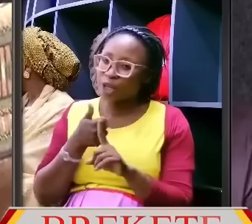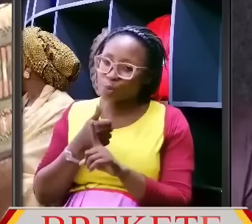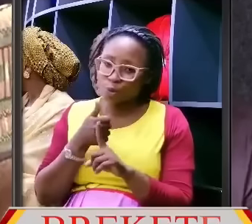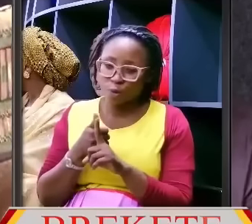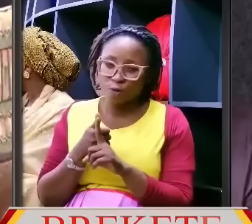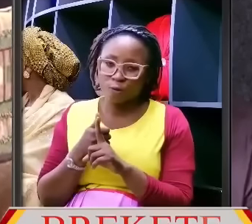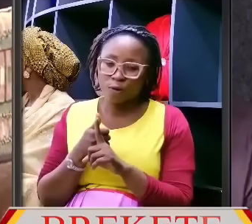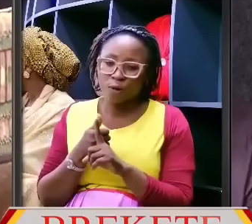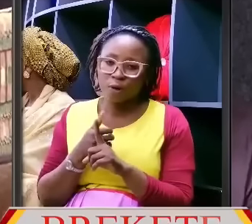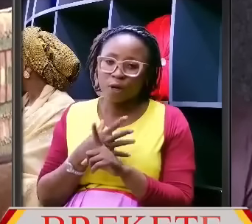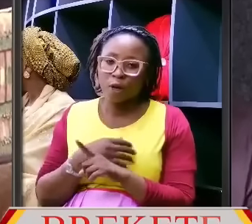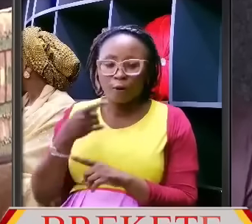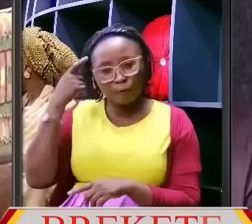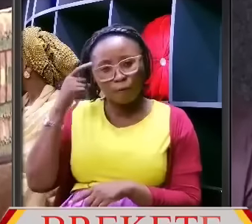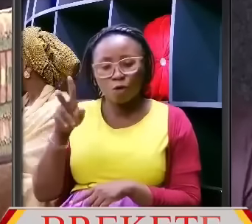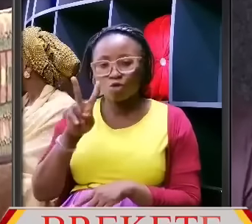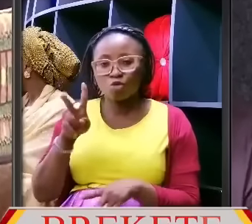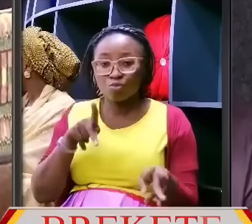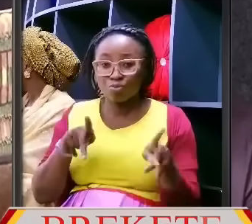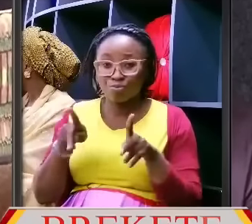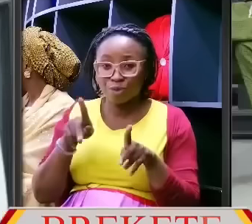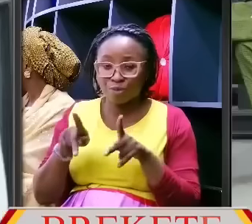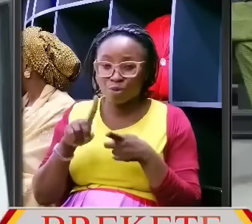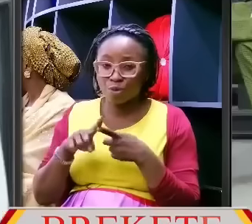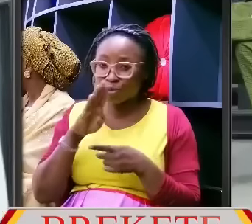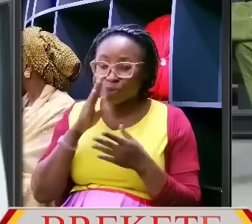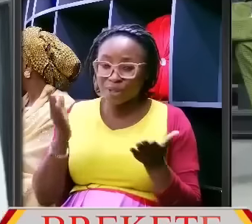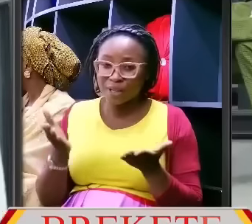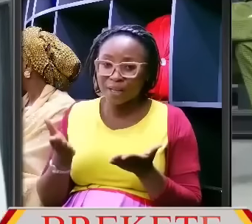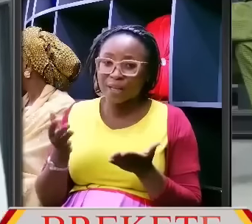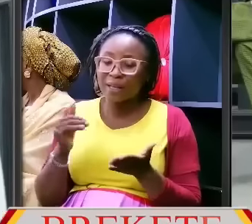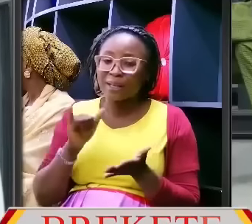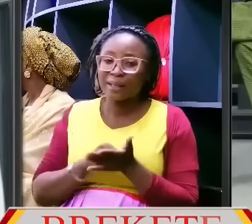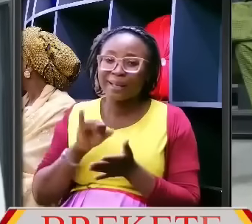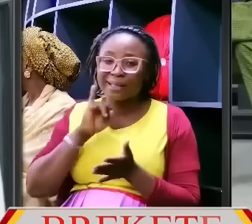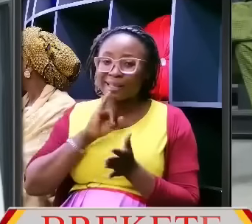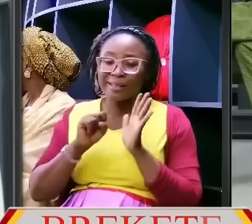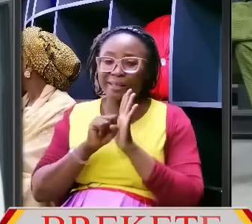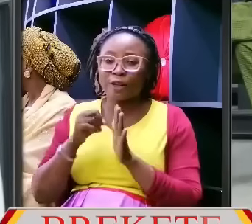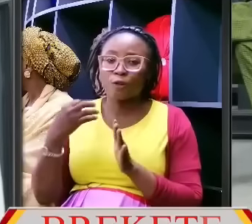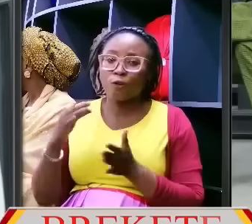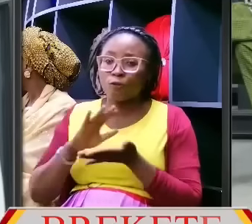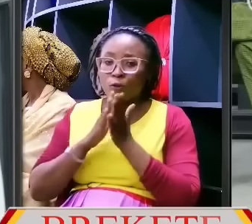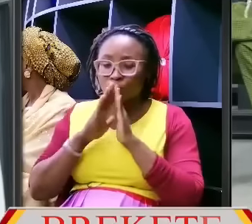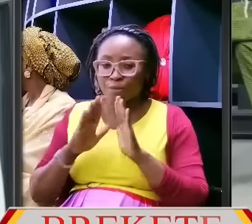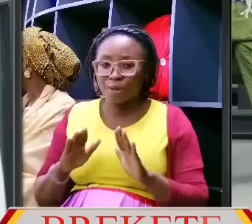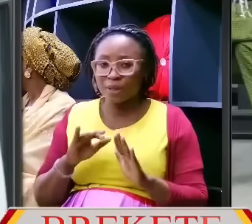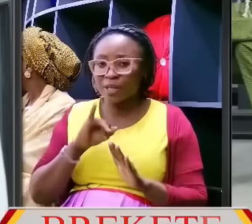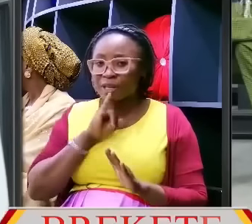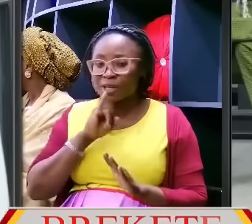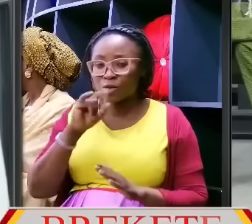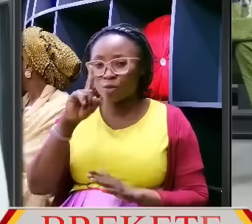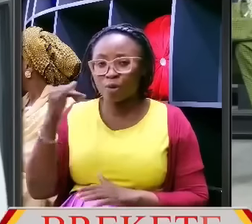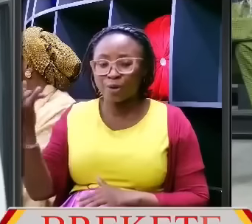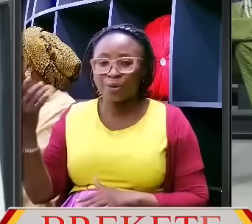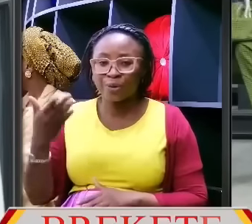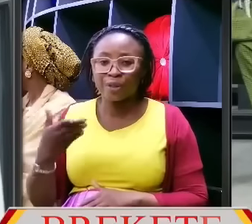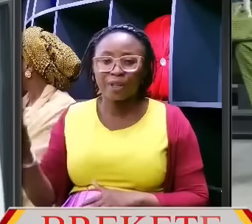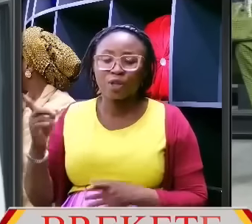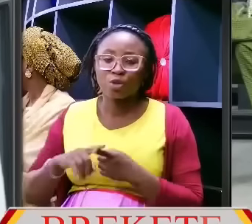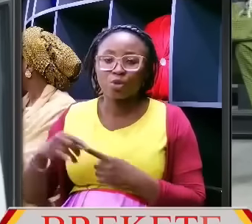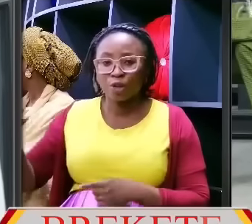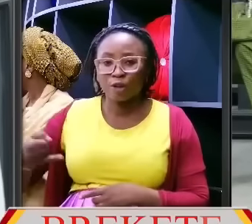himself. And for the two parties to be here, they are the sorrows of peace. Mashallah. That is one thing. It's one thing to invite people. It's another thing